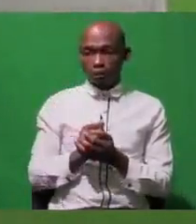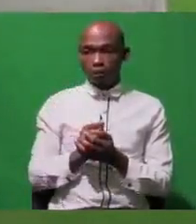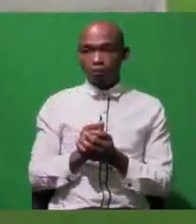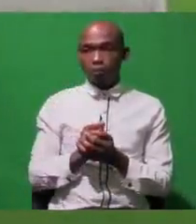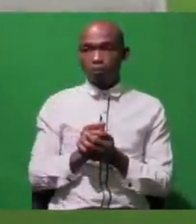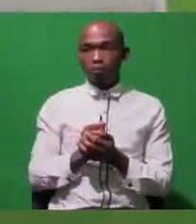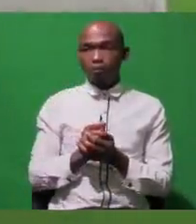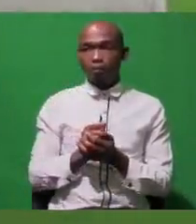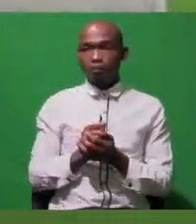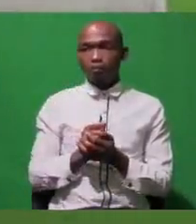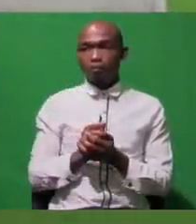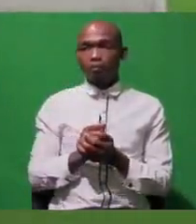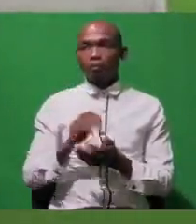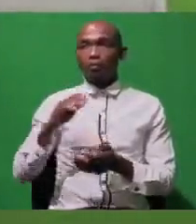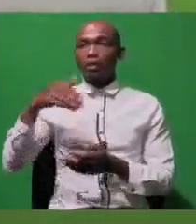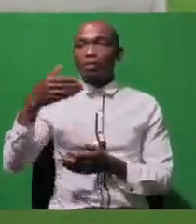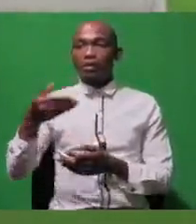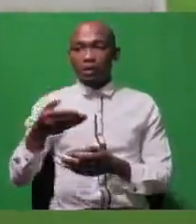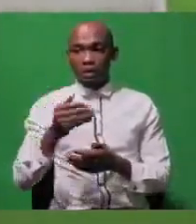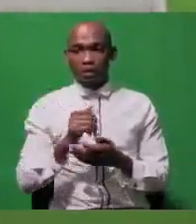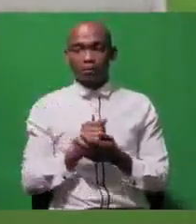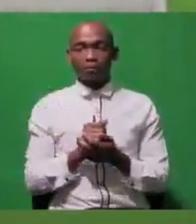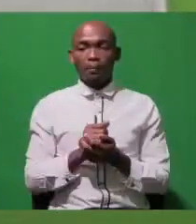22,020. Then